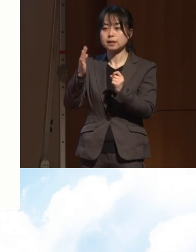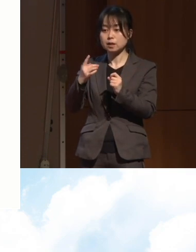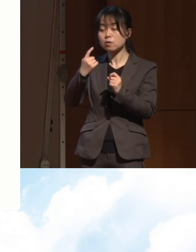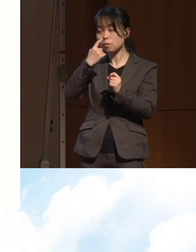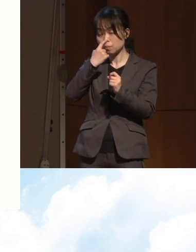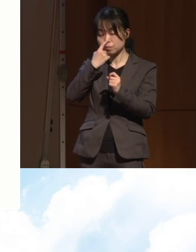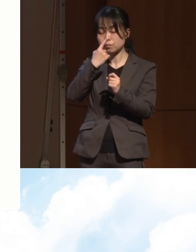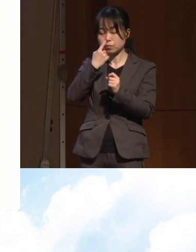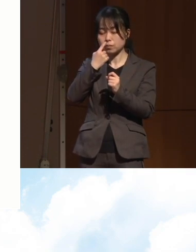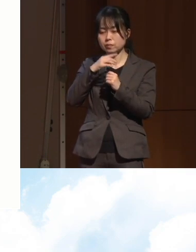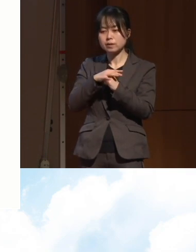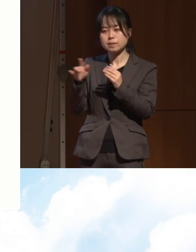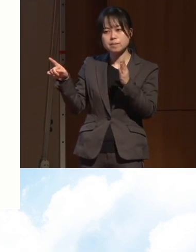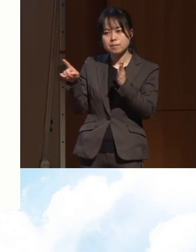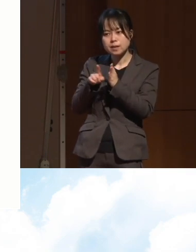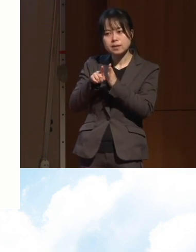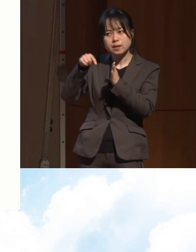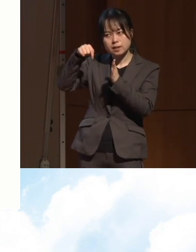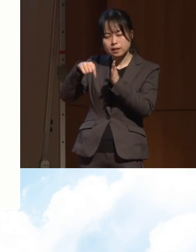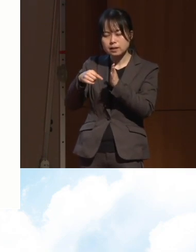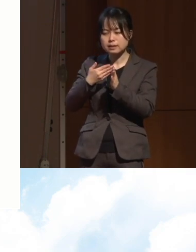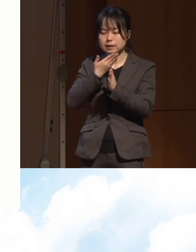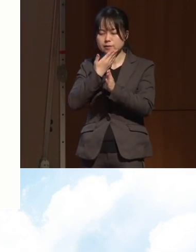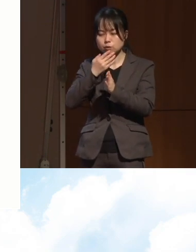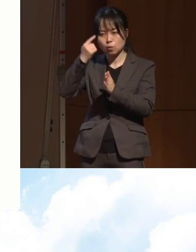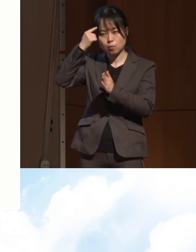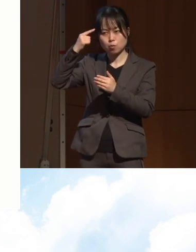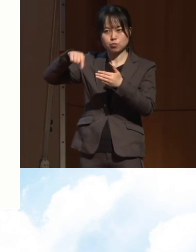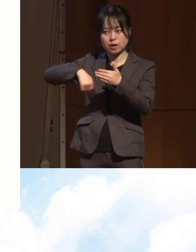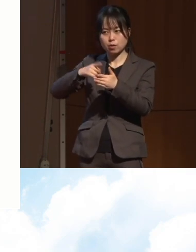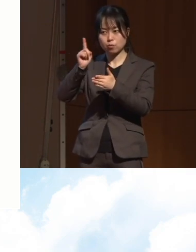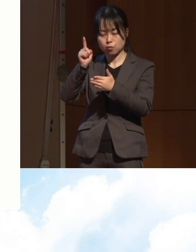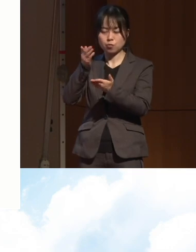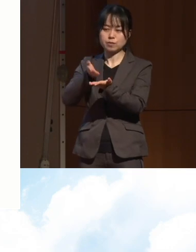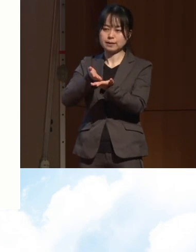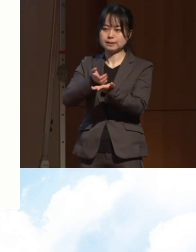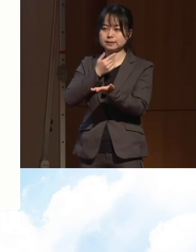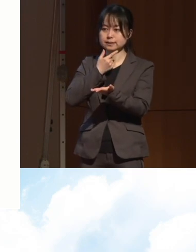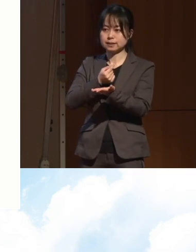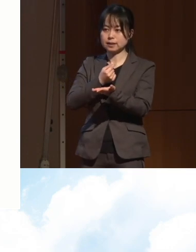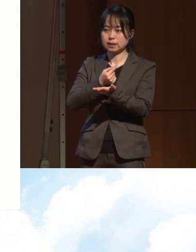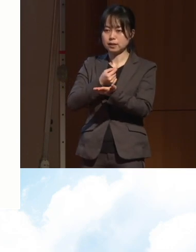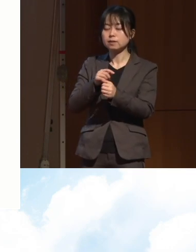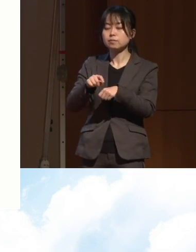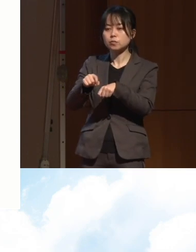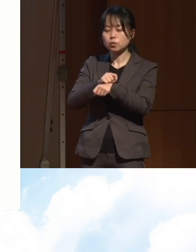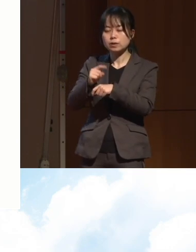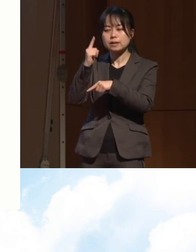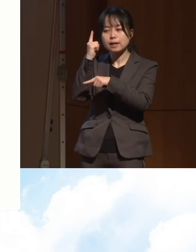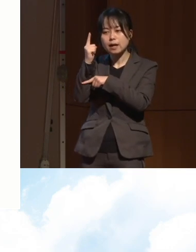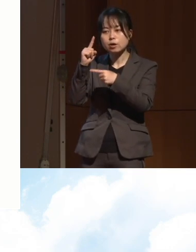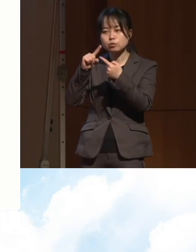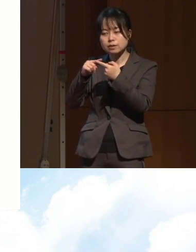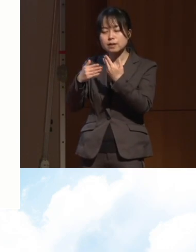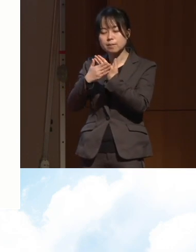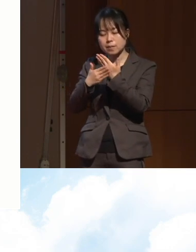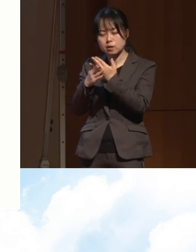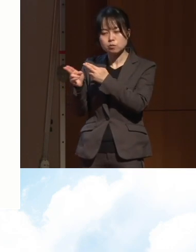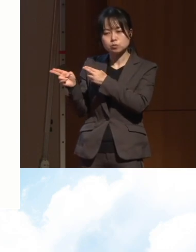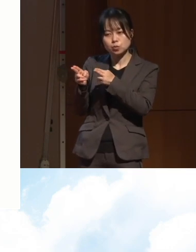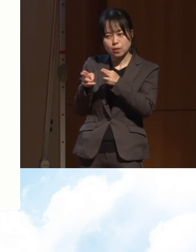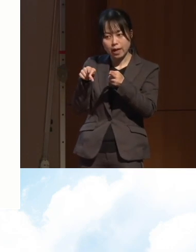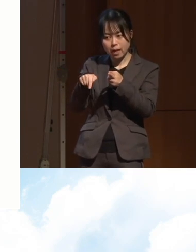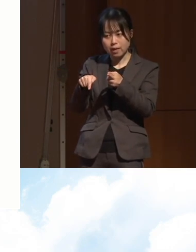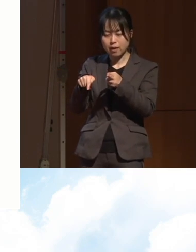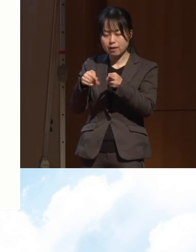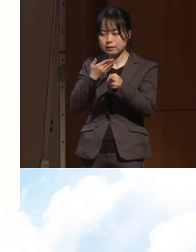preparation scientifically that will help us so that we are not experiencing pandemics every